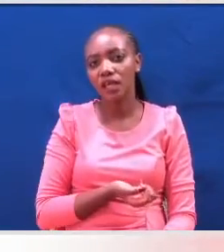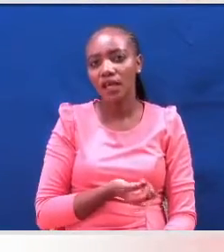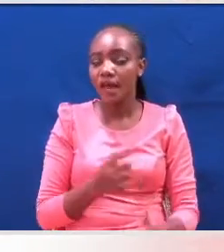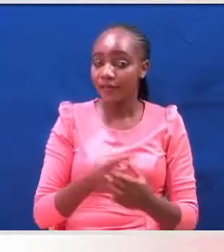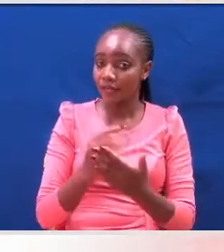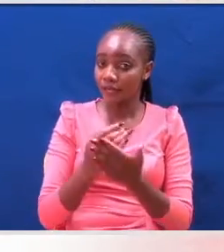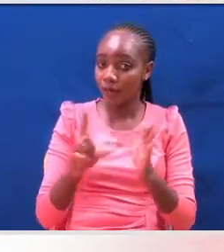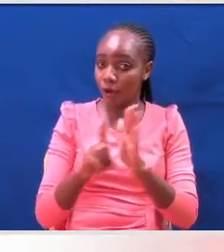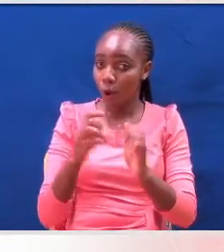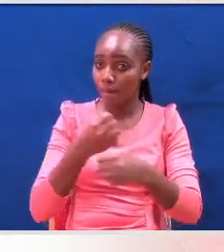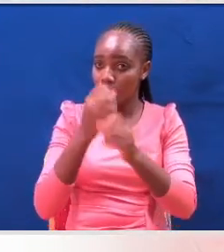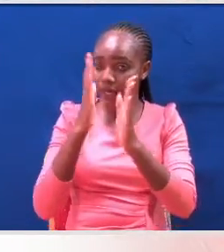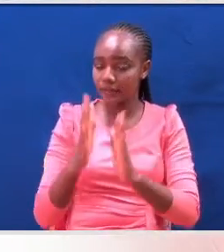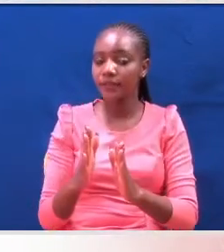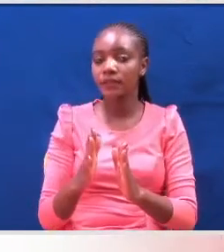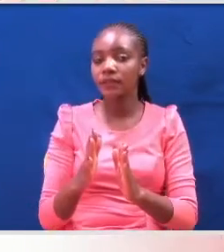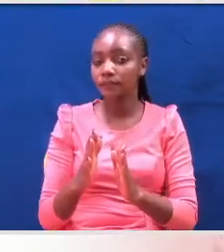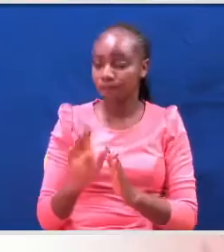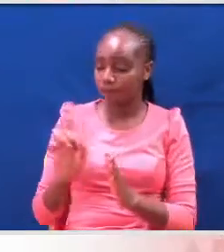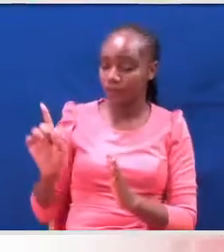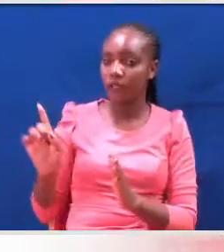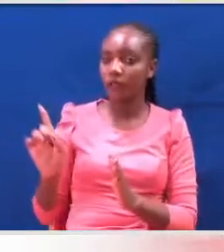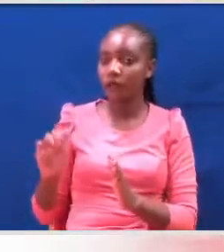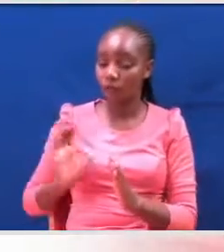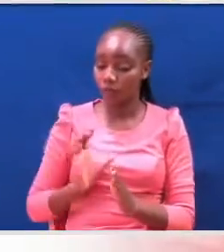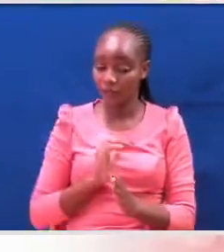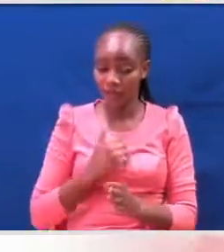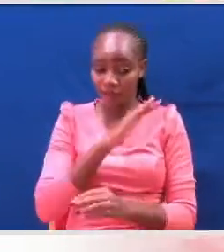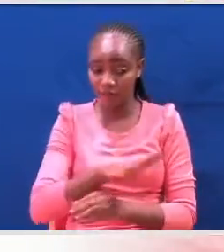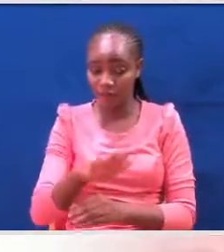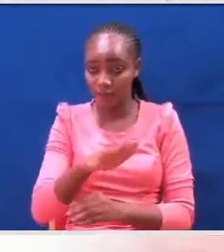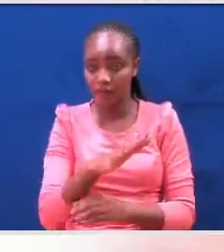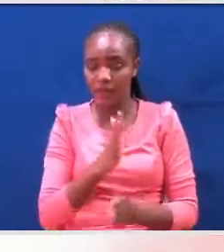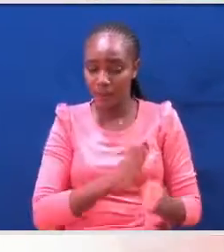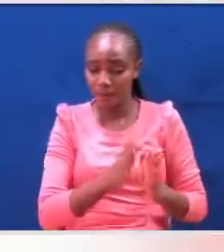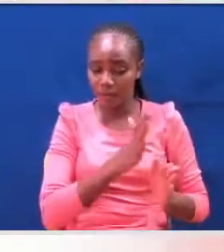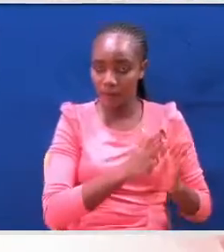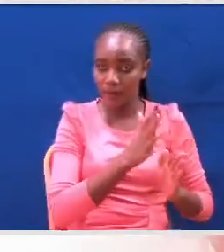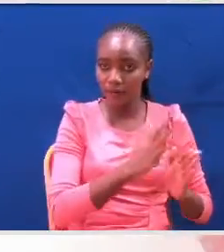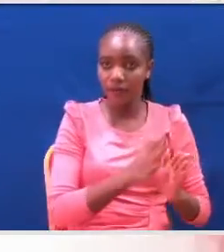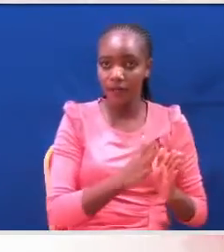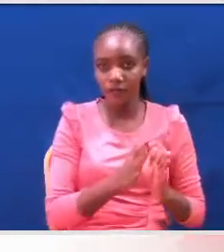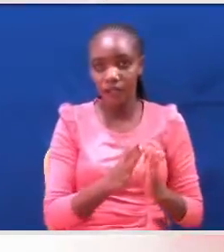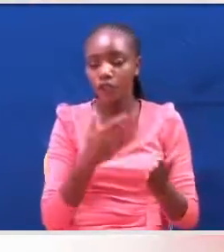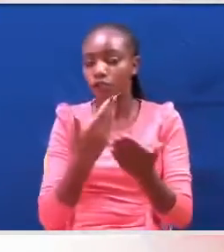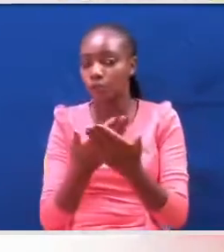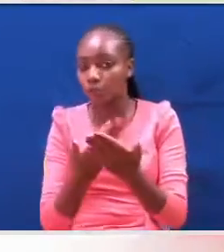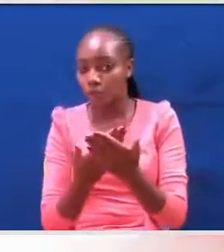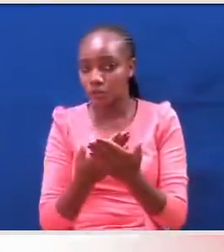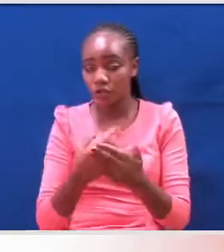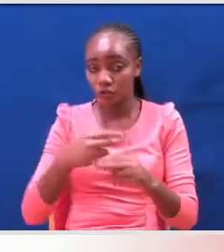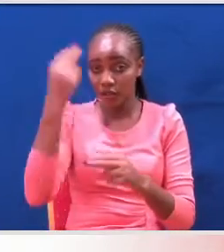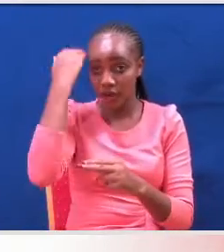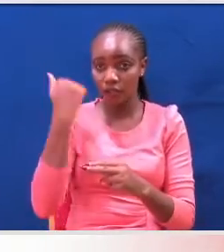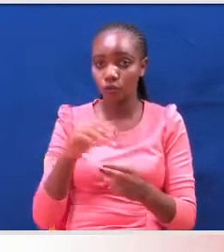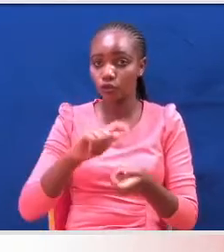lawmakers in the Constitutional Implementation Oversight Committee in Parliament are preparing to petition the High Court to postpone the election